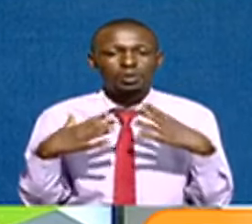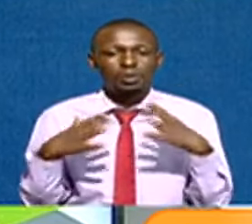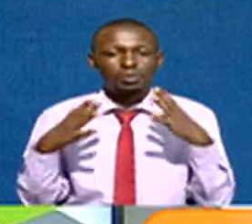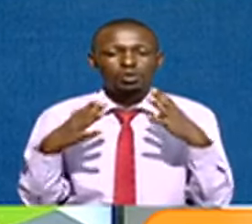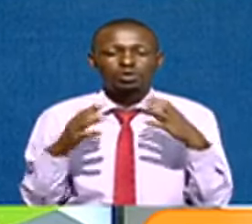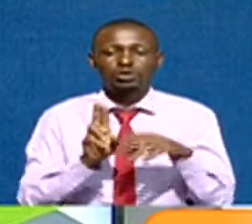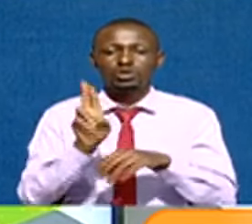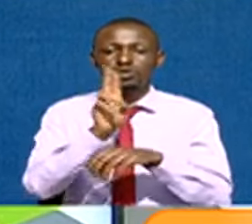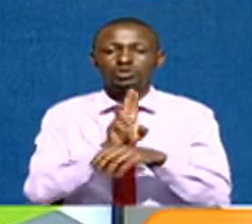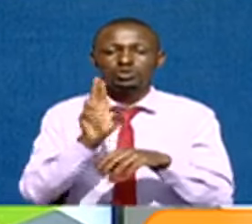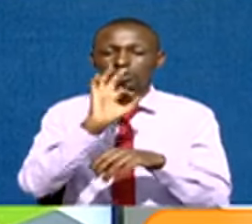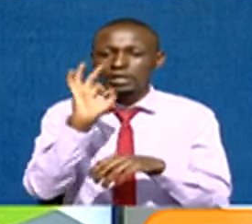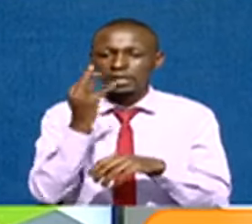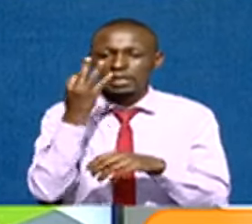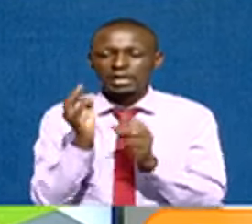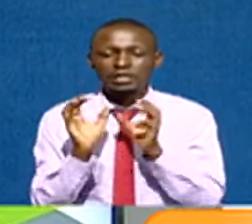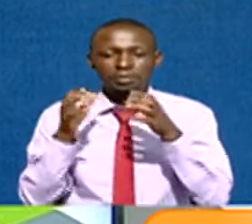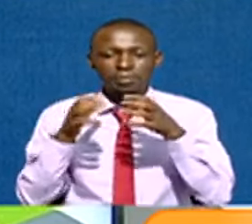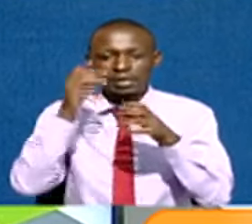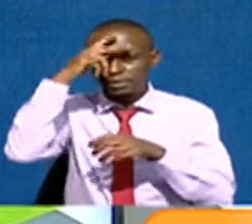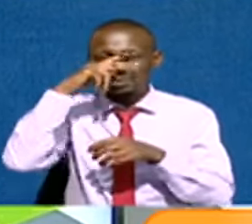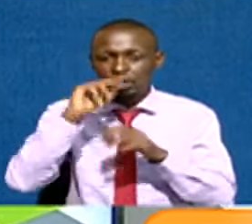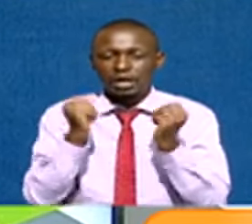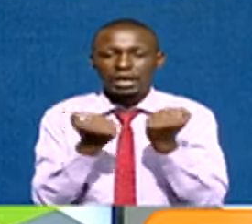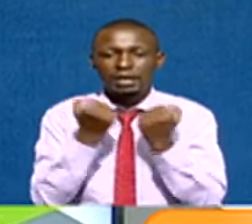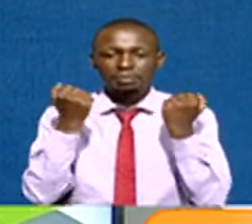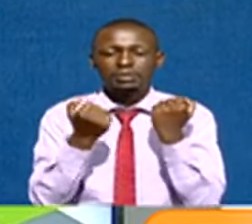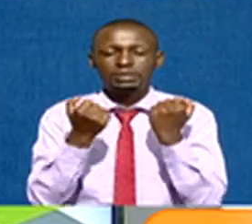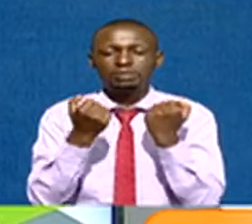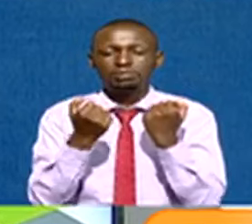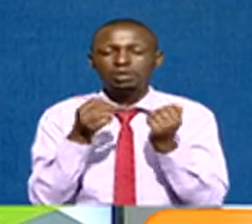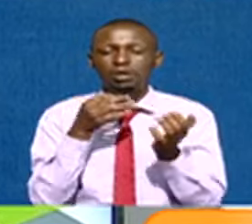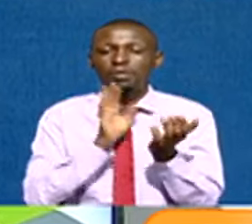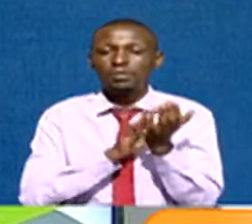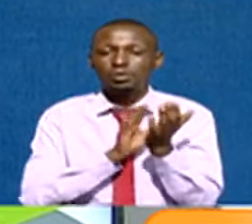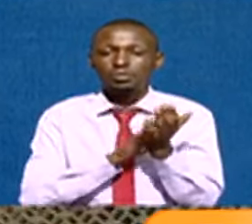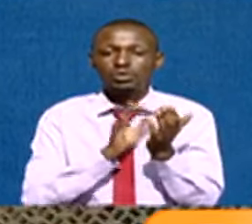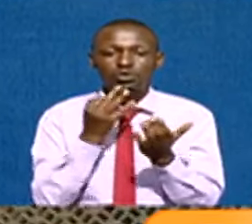third-party policies, a situation that could be worsened by the proposals in the finance bill.